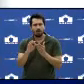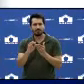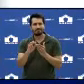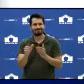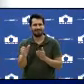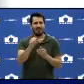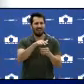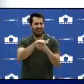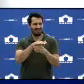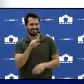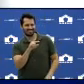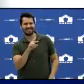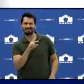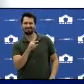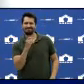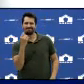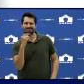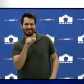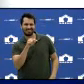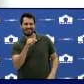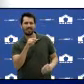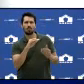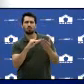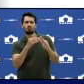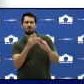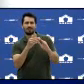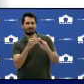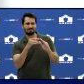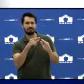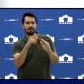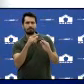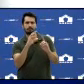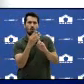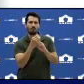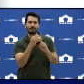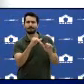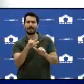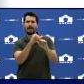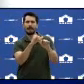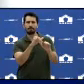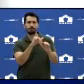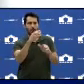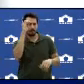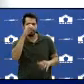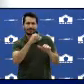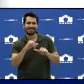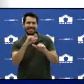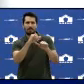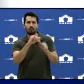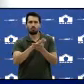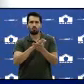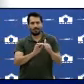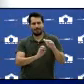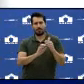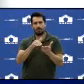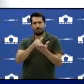areas where it made more sense to keep other communities of interest together, specifically around feeder patterns. So there were some